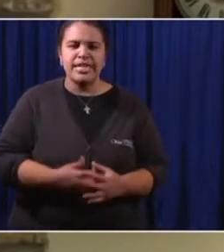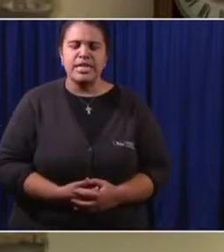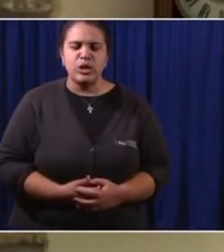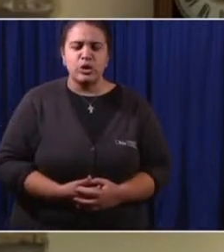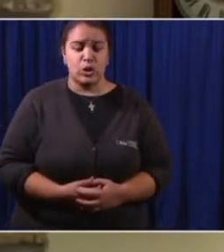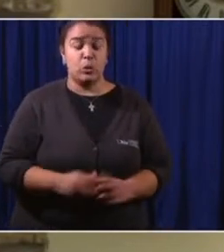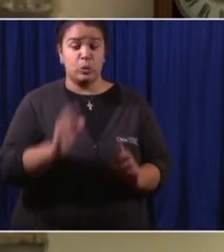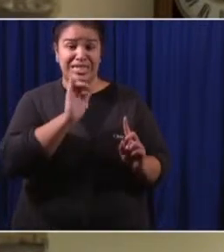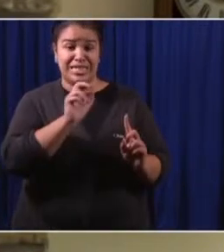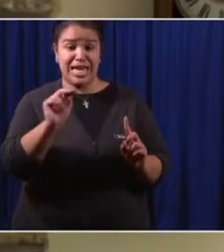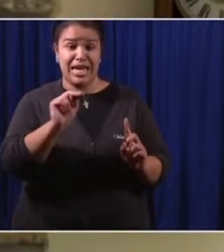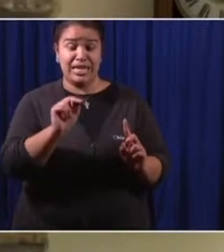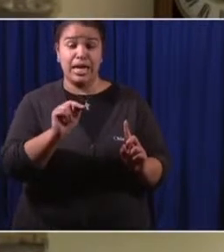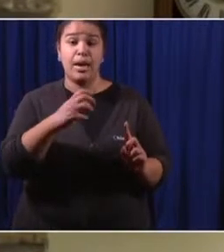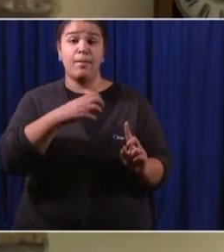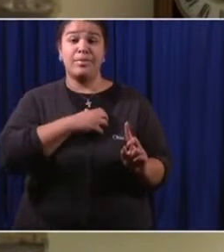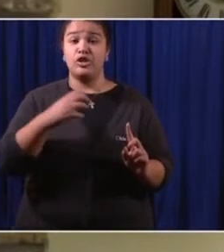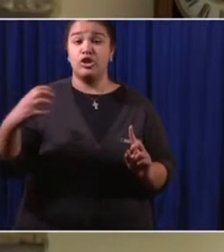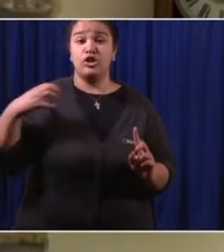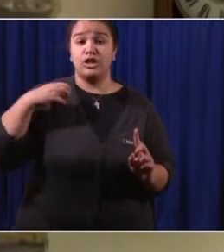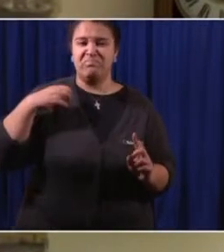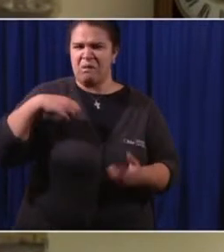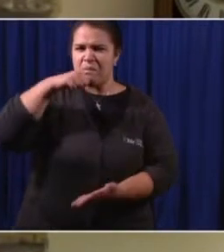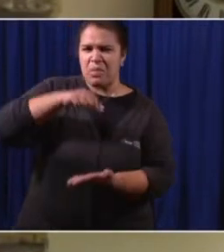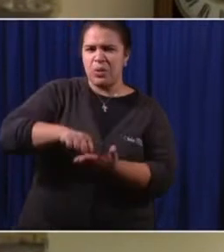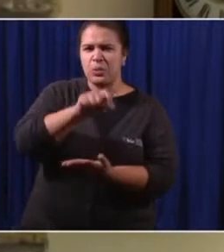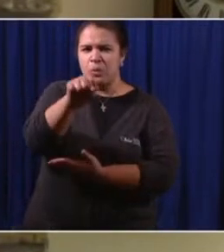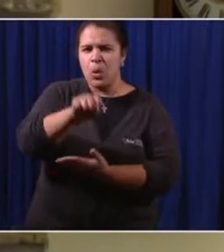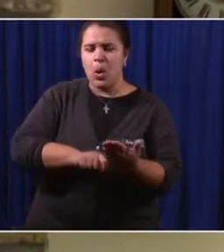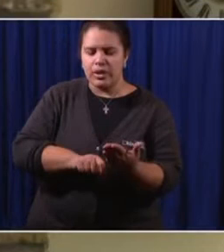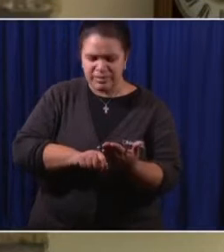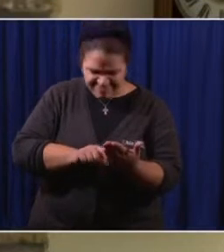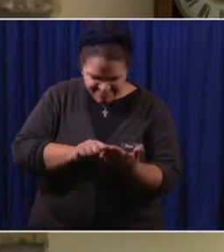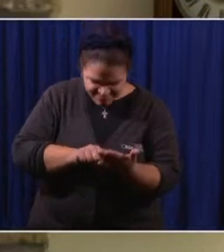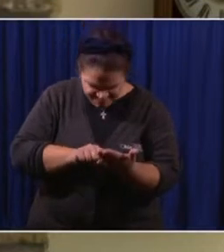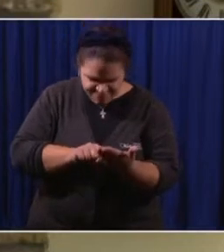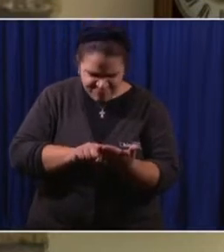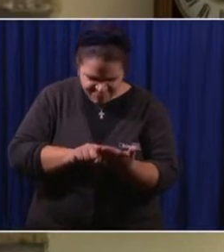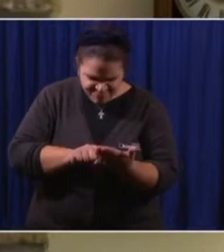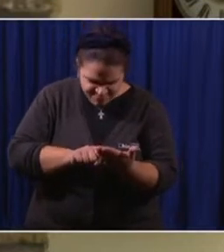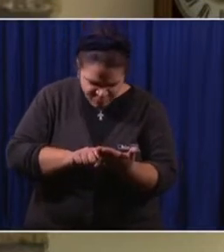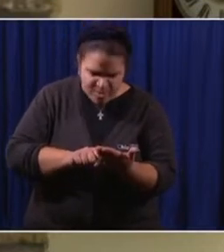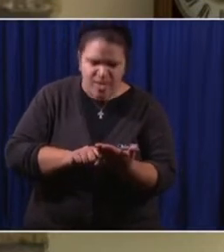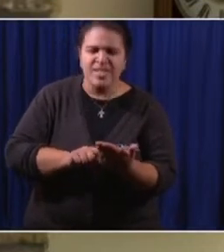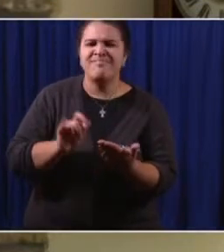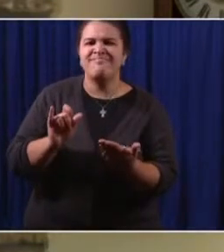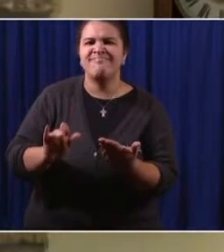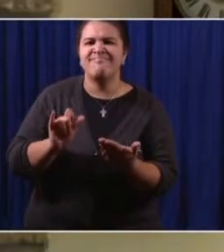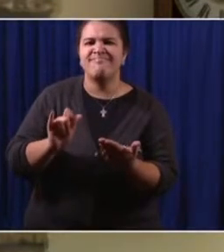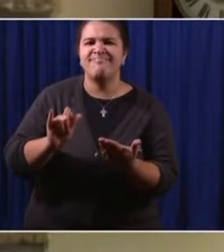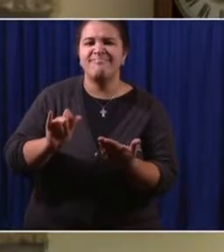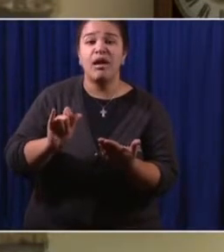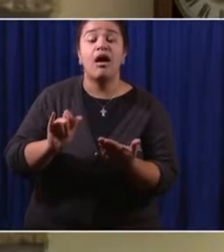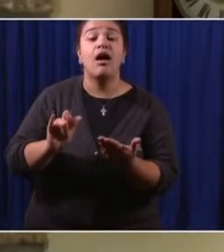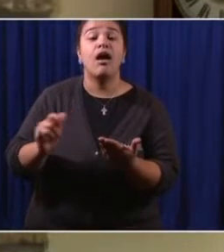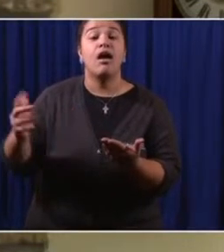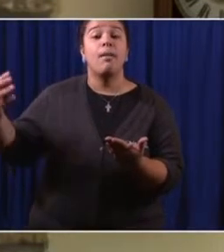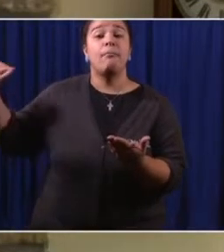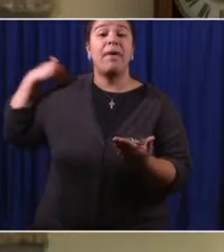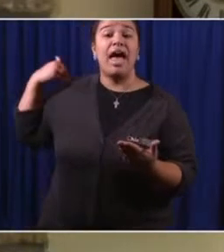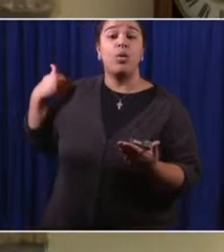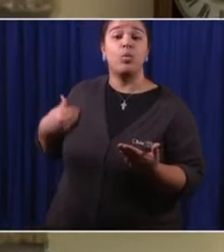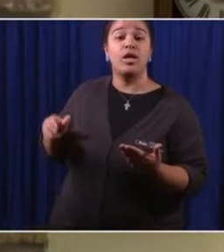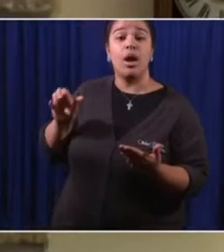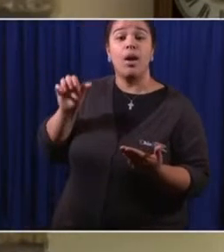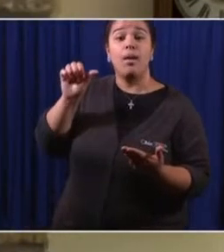Cincinnati police chief wrote in a letter that there had been some unintended consequences from the early bar closure,